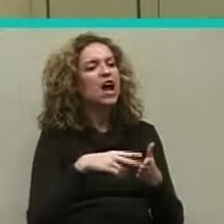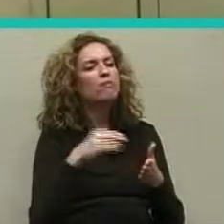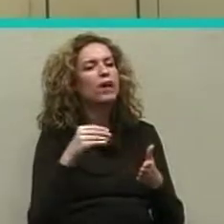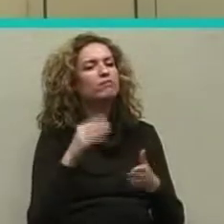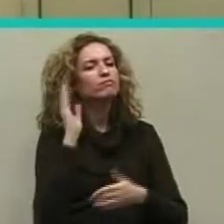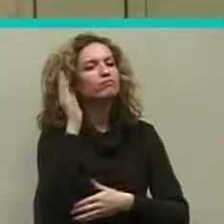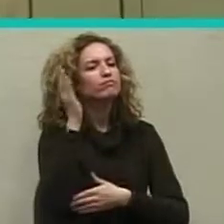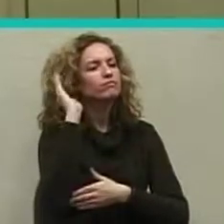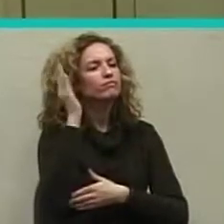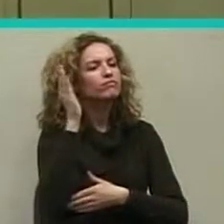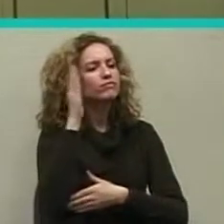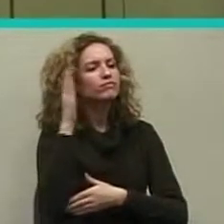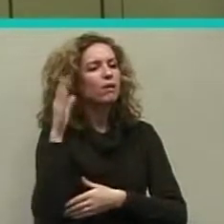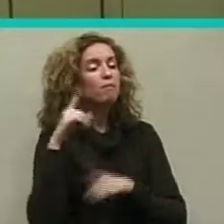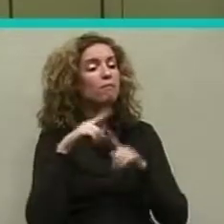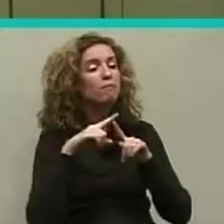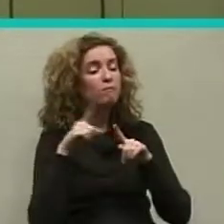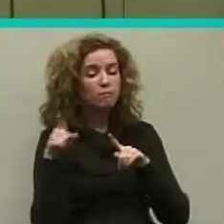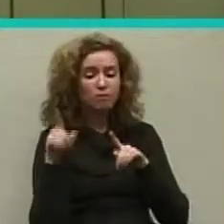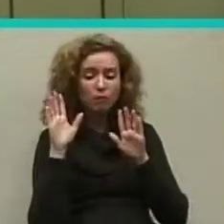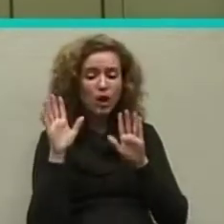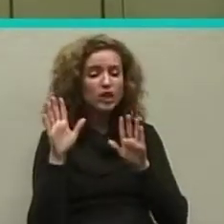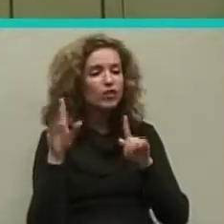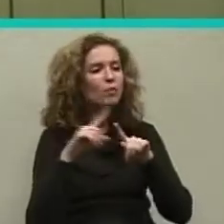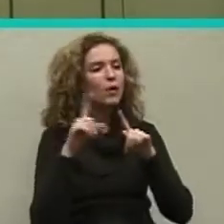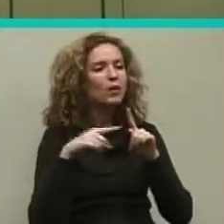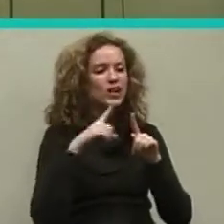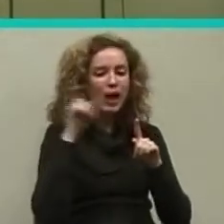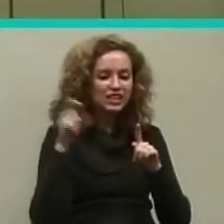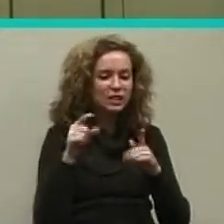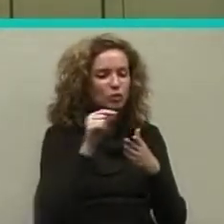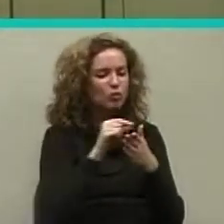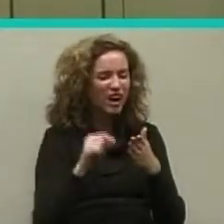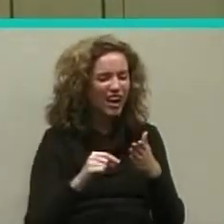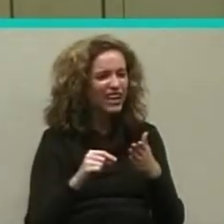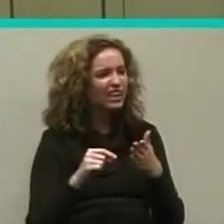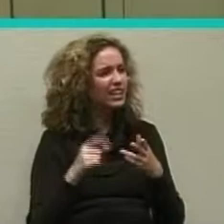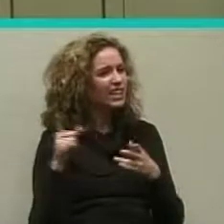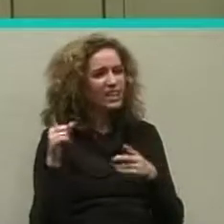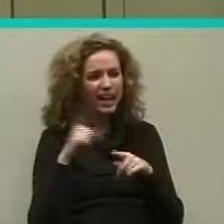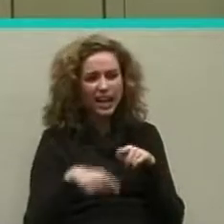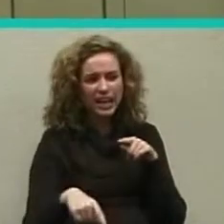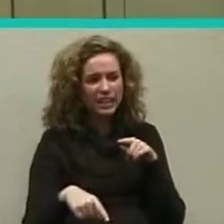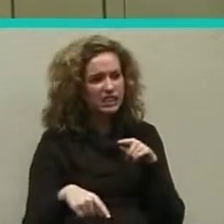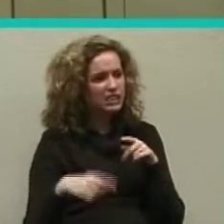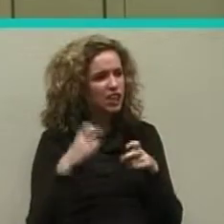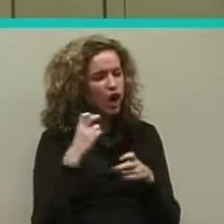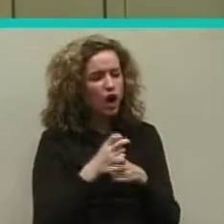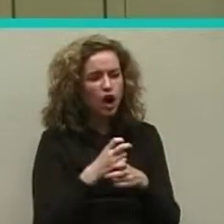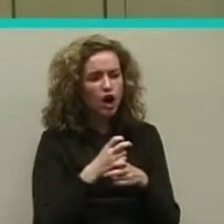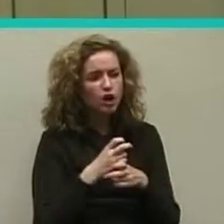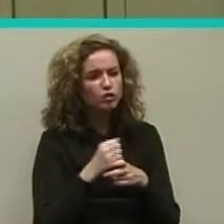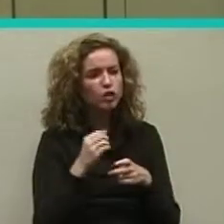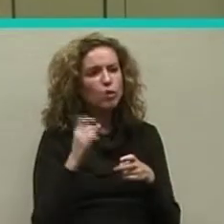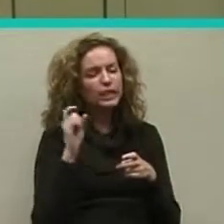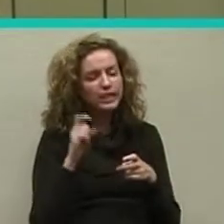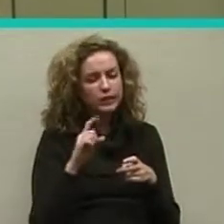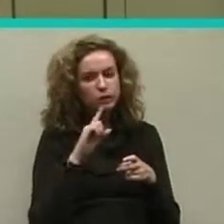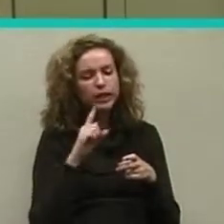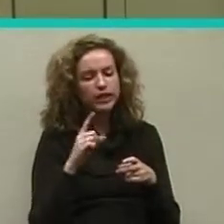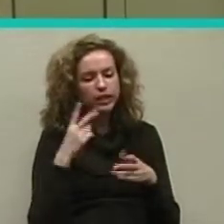fantastic. But you ask this kid to write, you are asking for trouble. Right? Do we take the time to look at